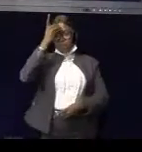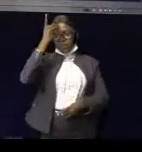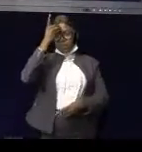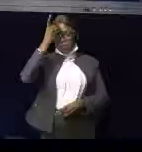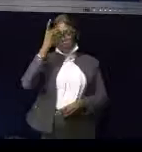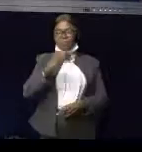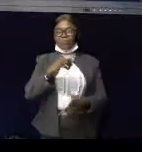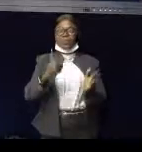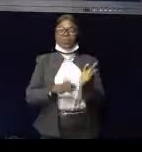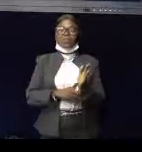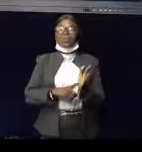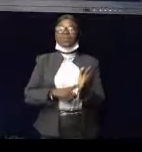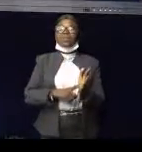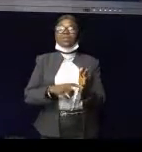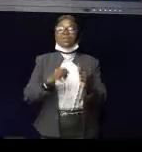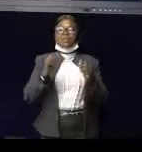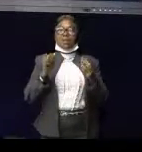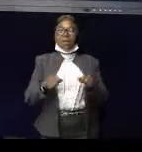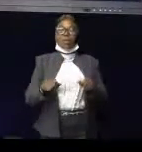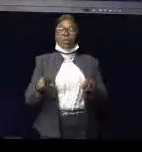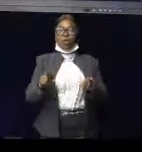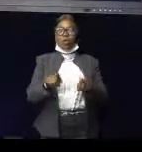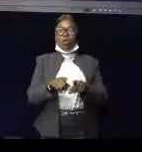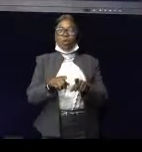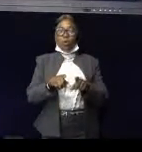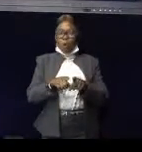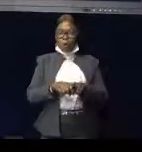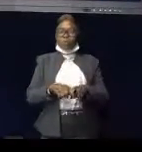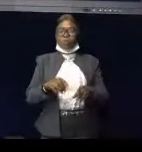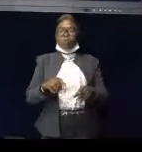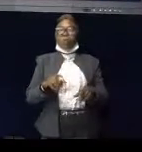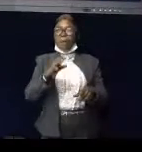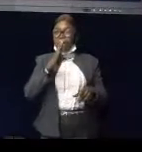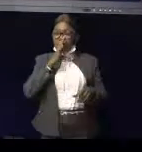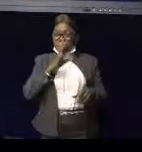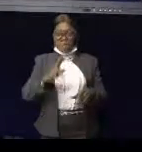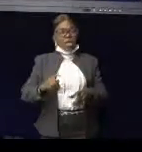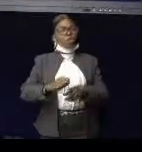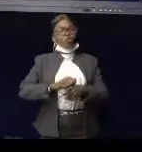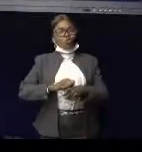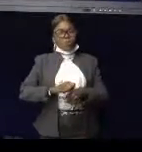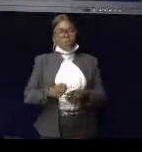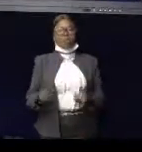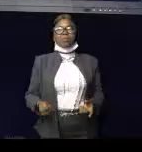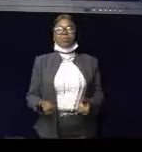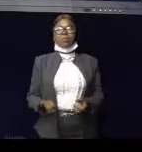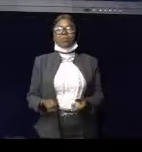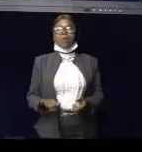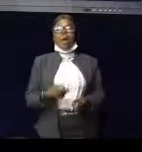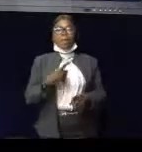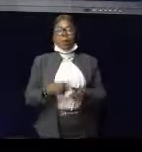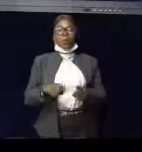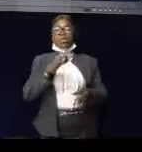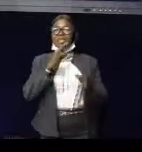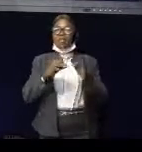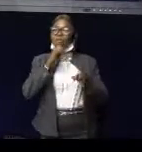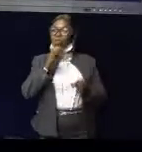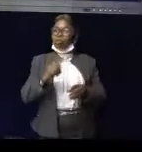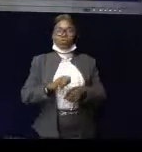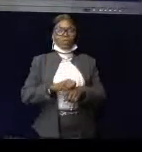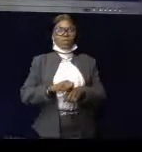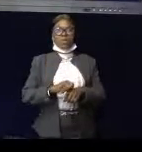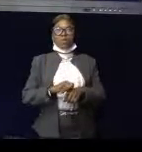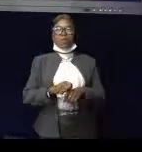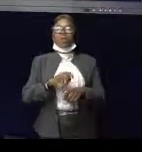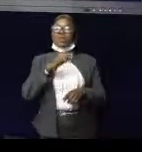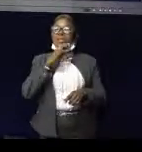disease. This is a curable bacterial infection. That means syphilis too can be cured. But if not